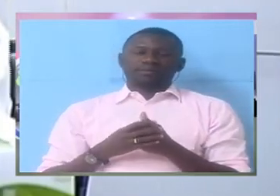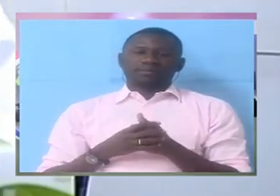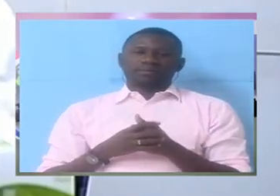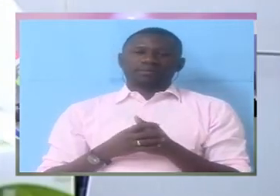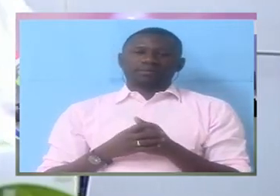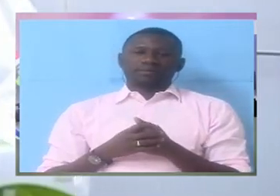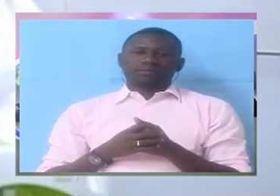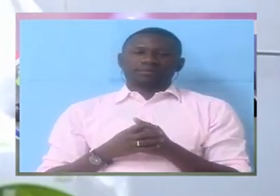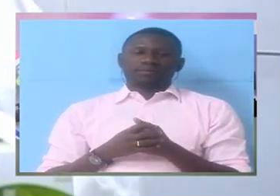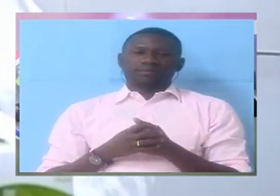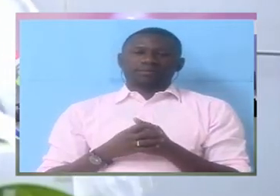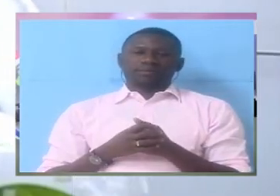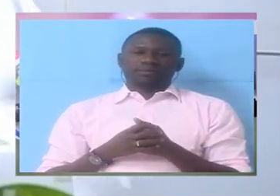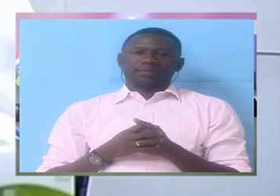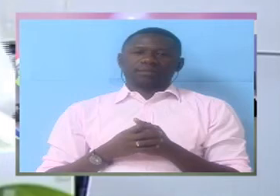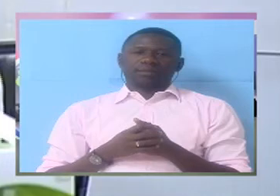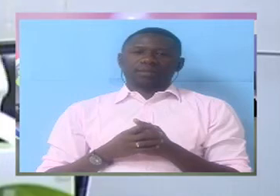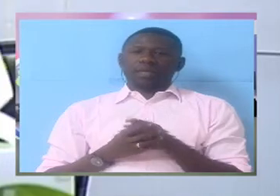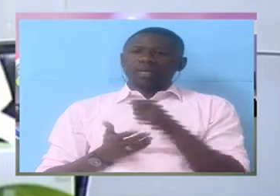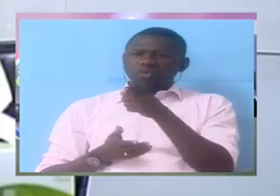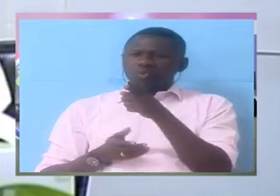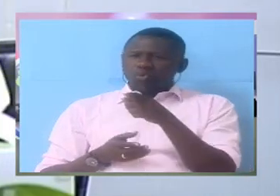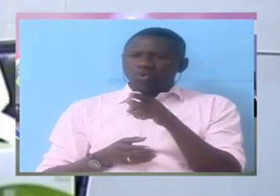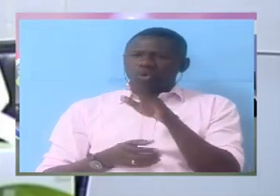Ibele president kudeta laite belarinja.